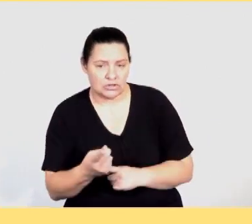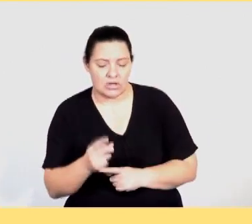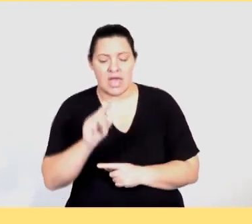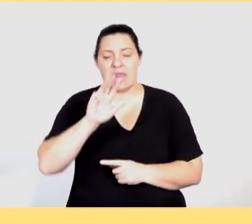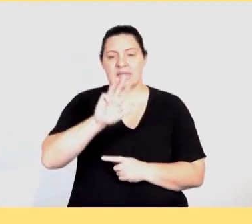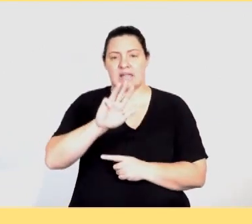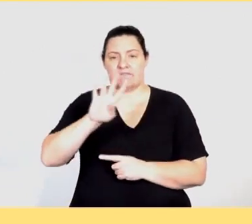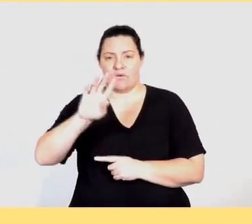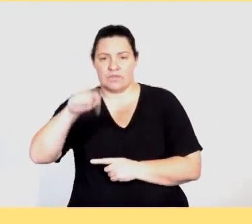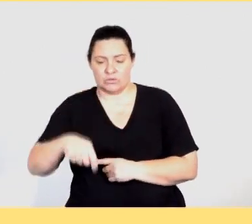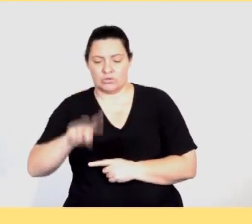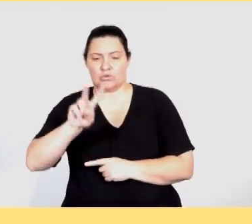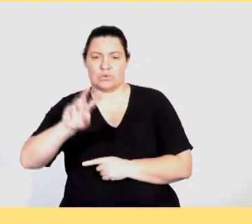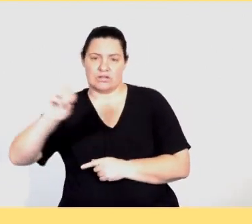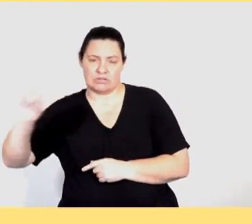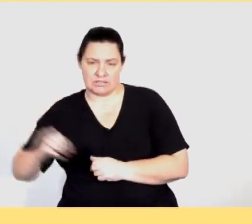to be?